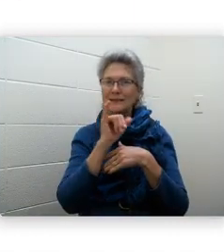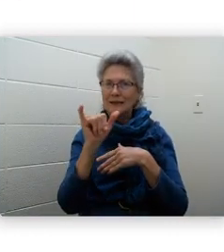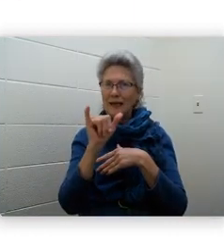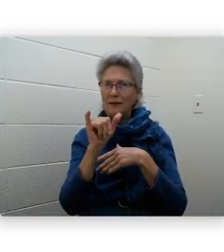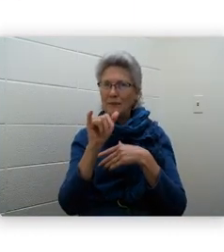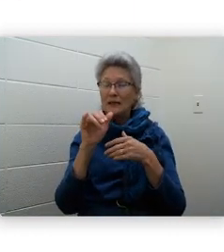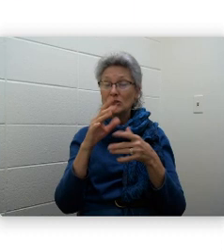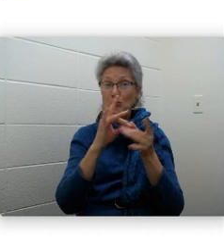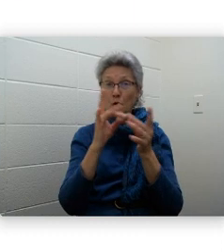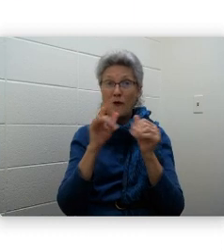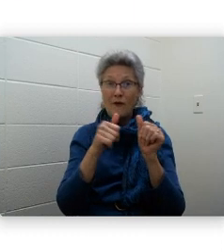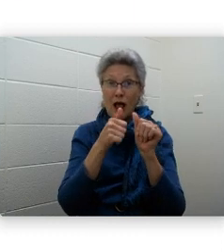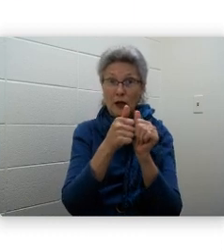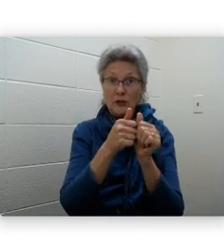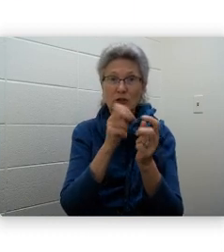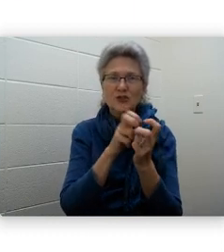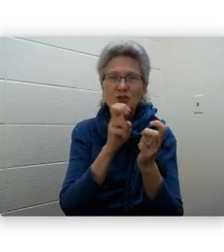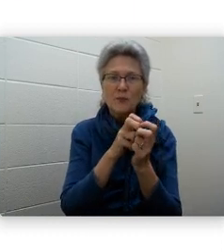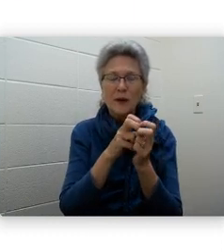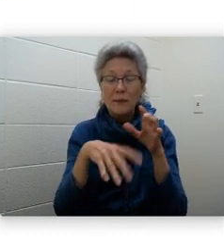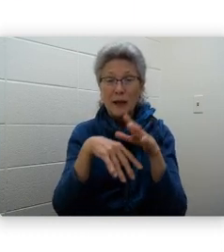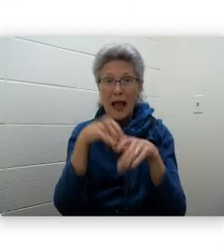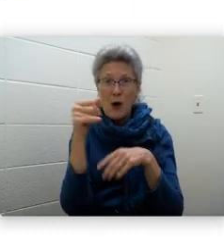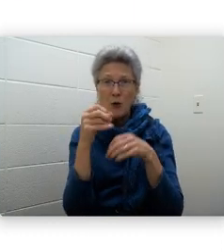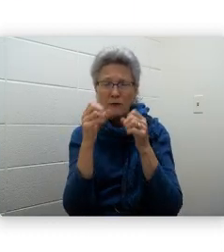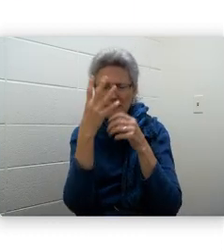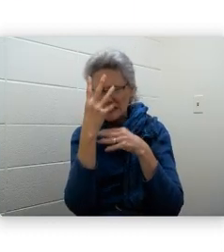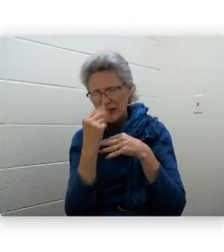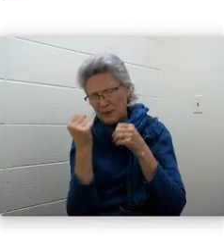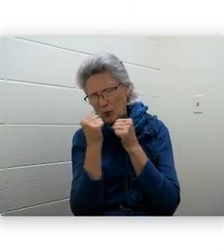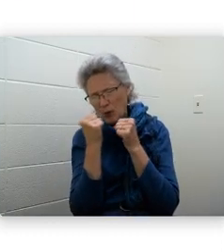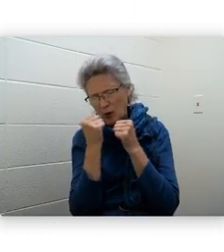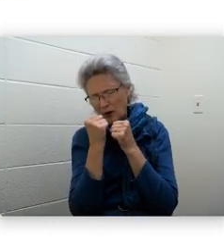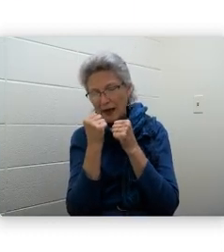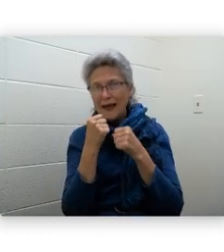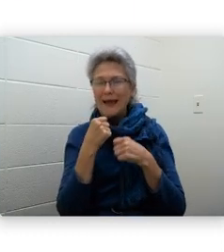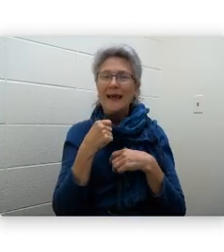hibernation. His traits seem almost human, as he seems friendly.